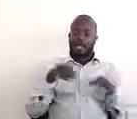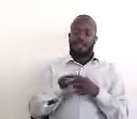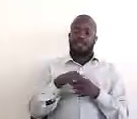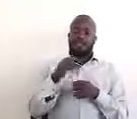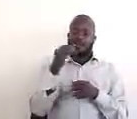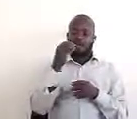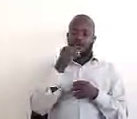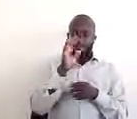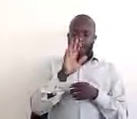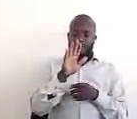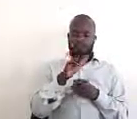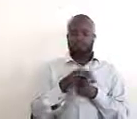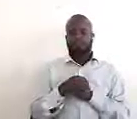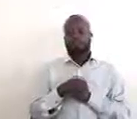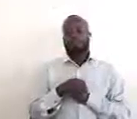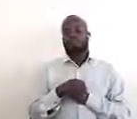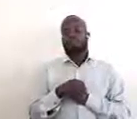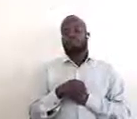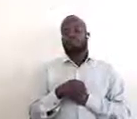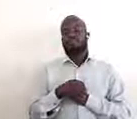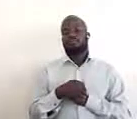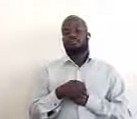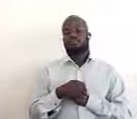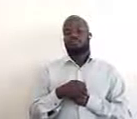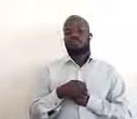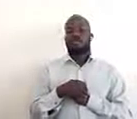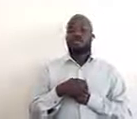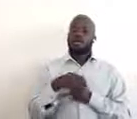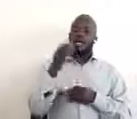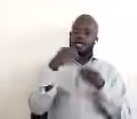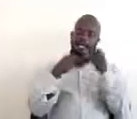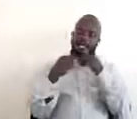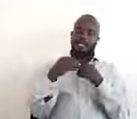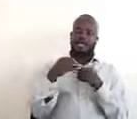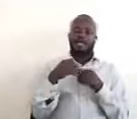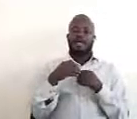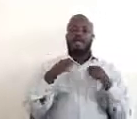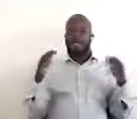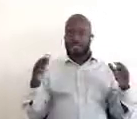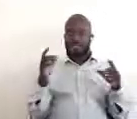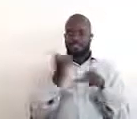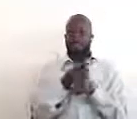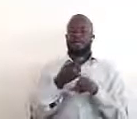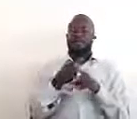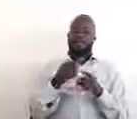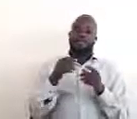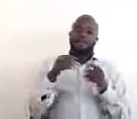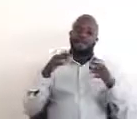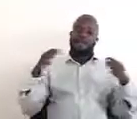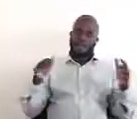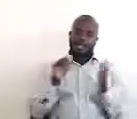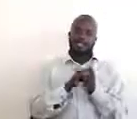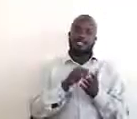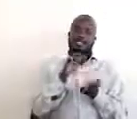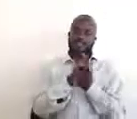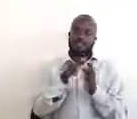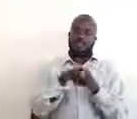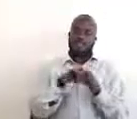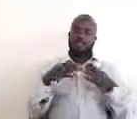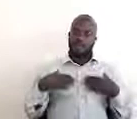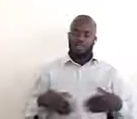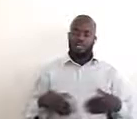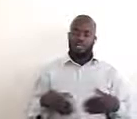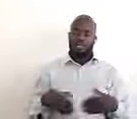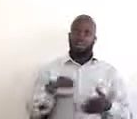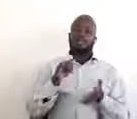need fat in your diet. So eating fat is different from the fat that's stored in our